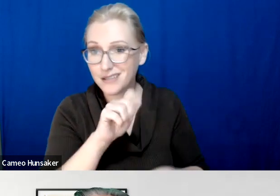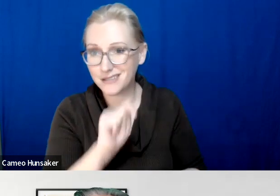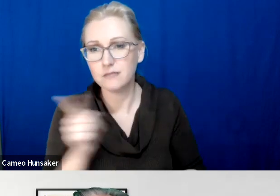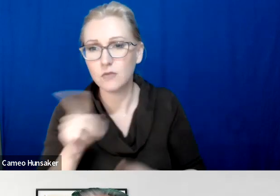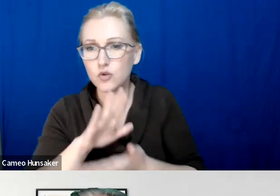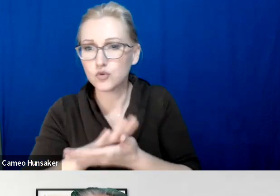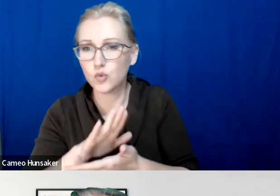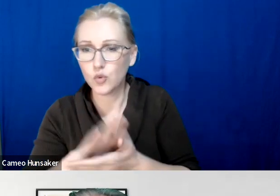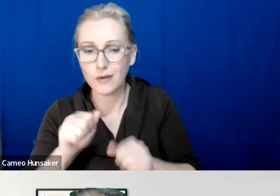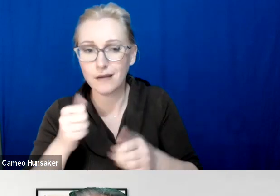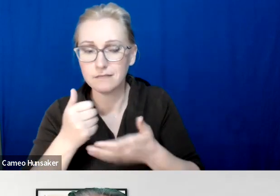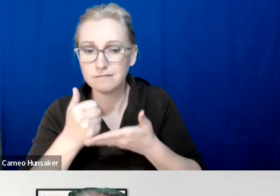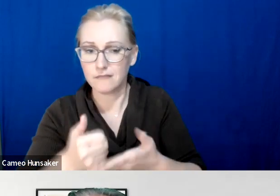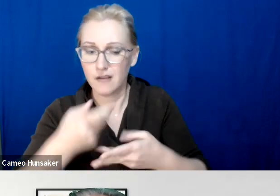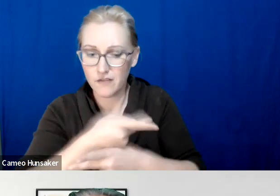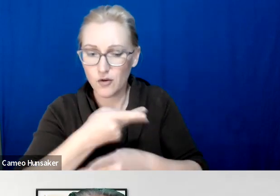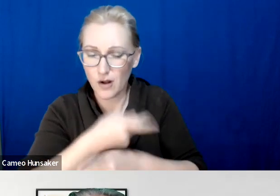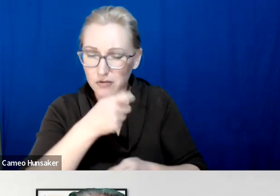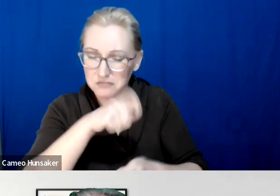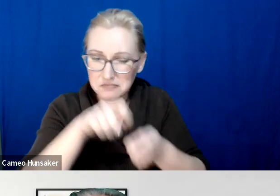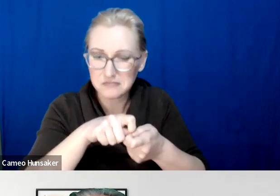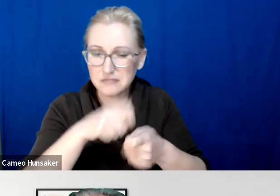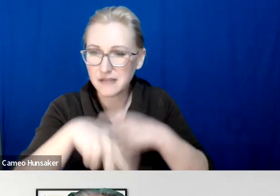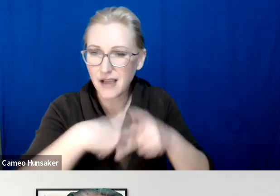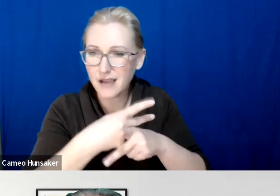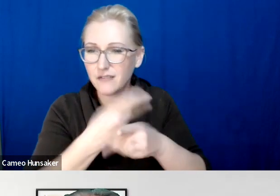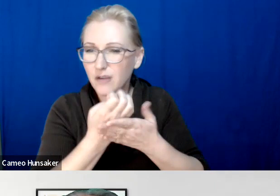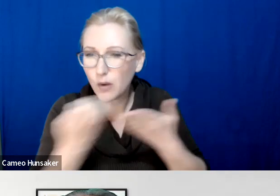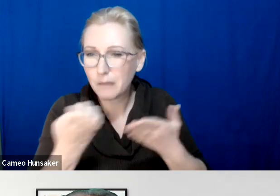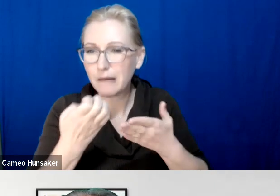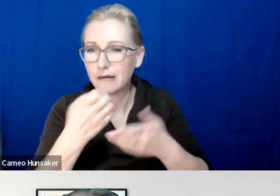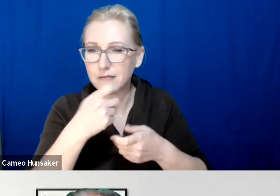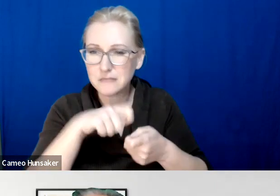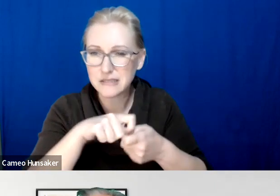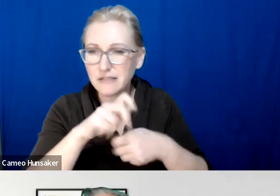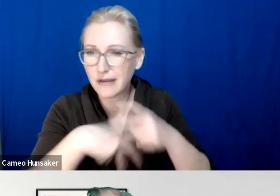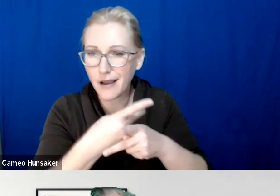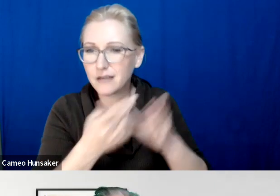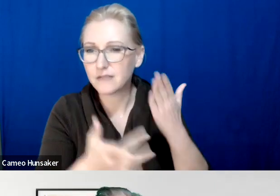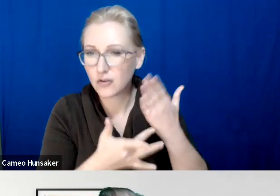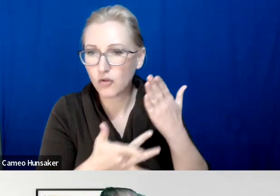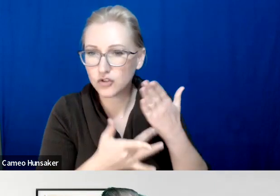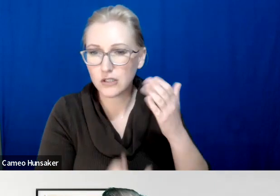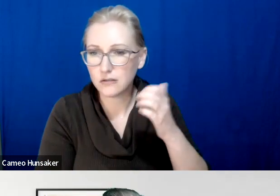AT service or piece of technology or equipment is most appropriate for them.